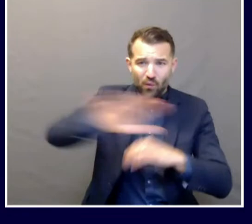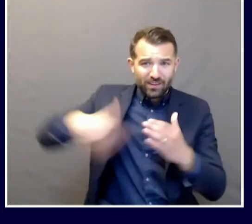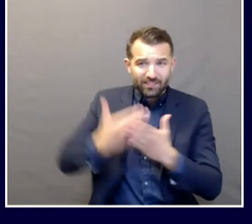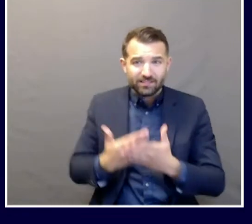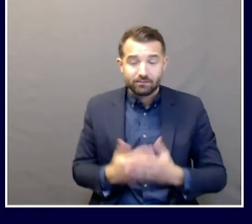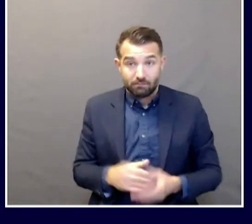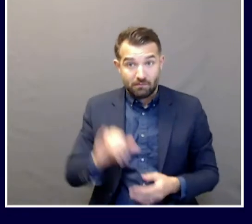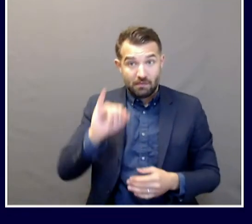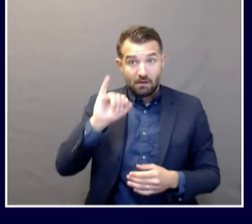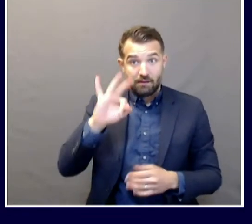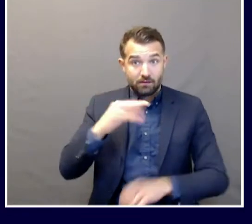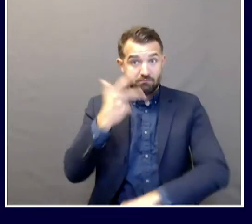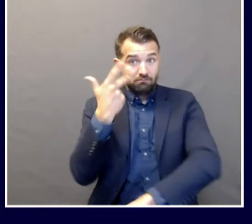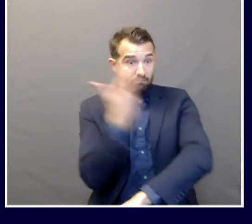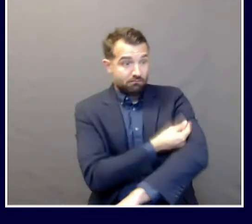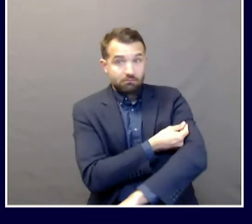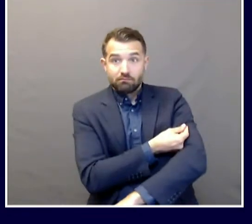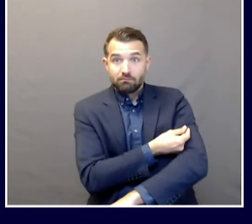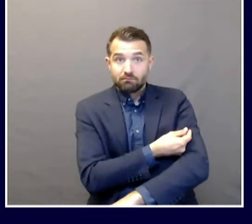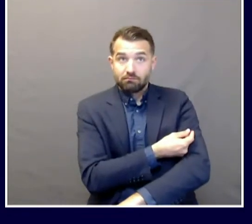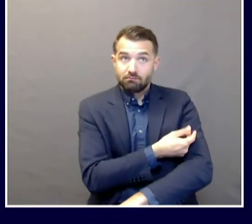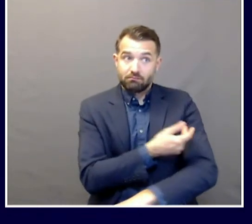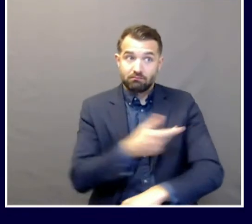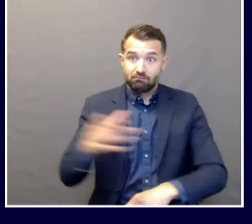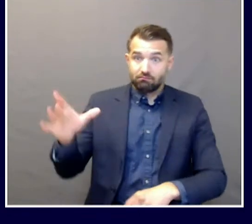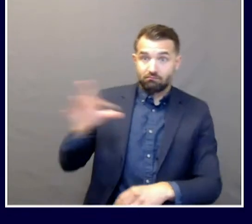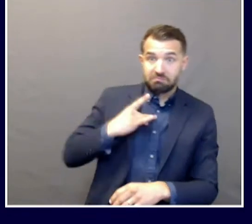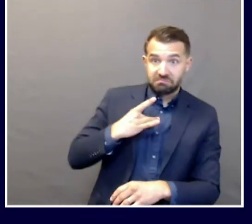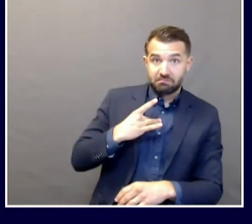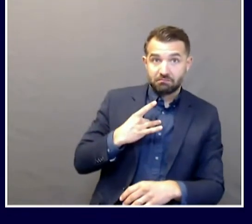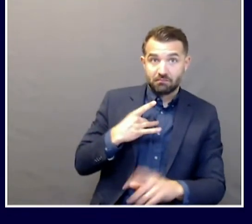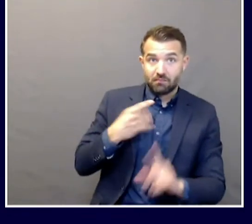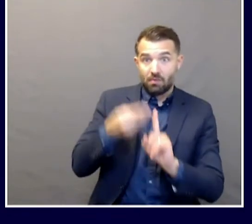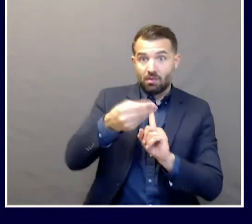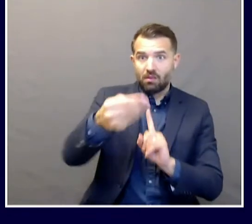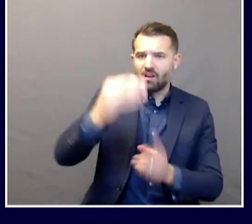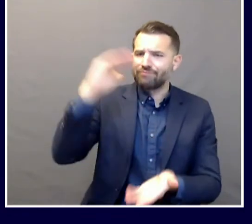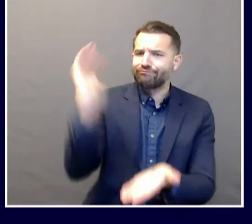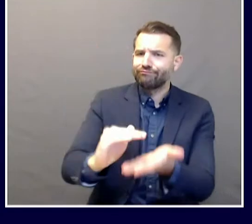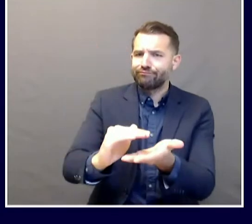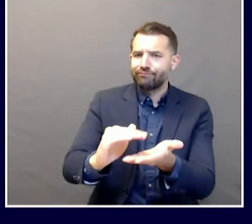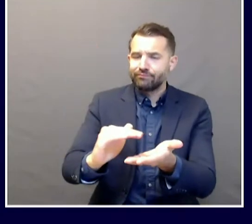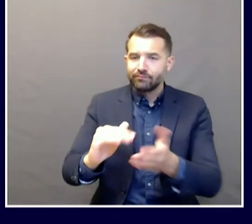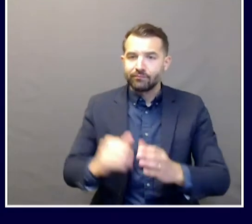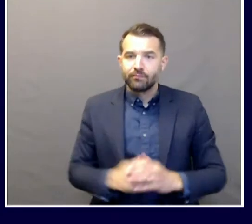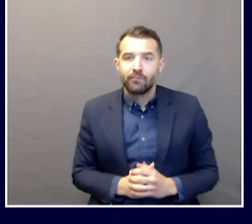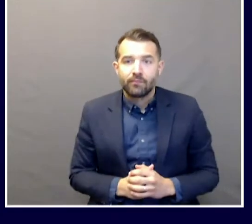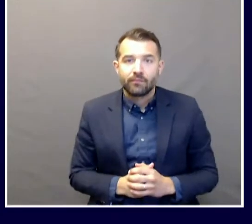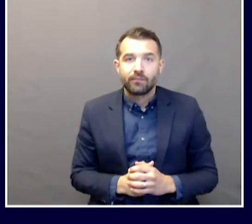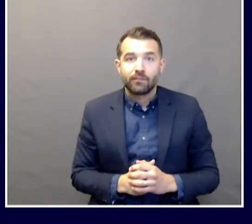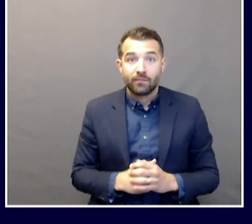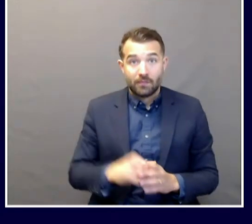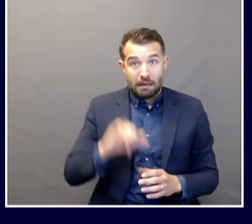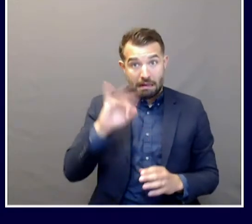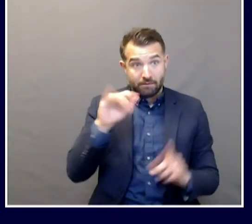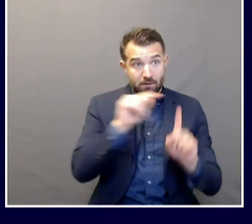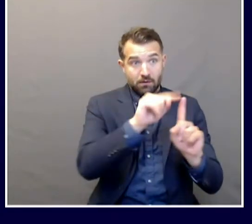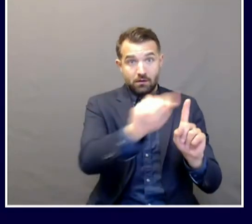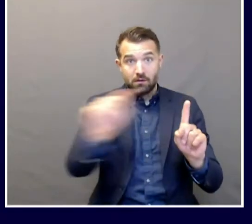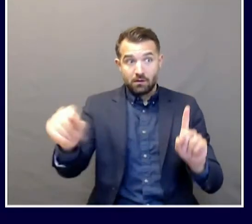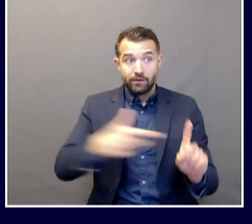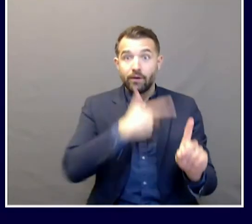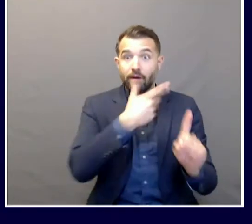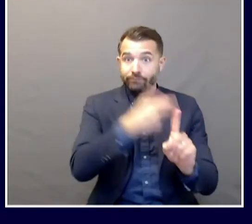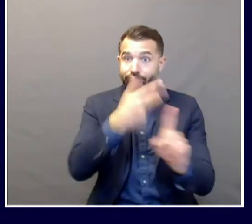goes down that much more. Every person who gets the shot gets us that much closer to being done with the